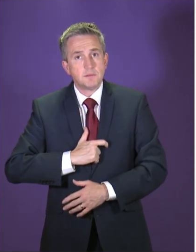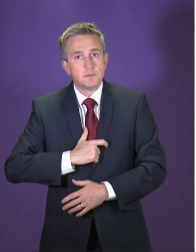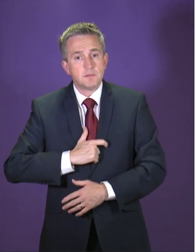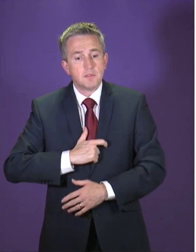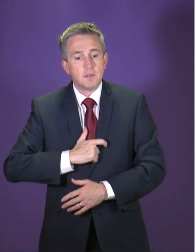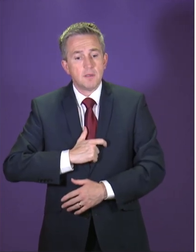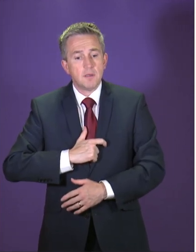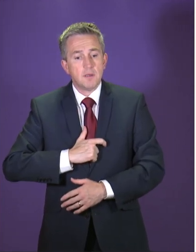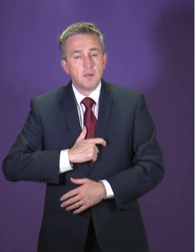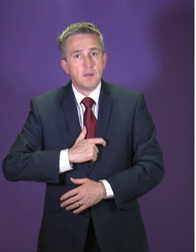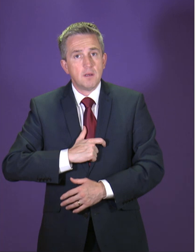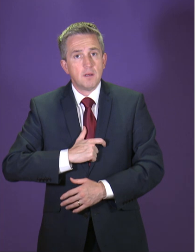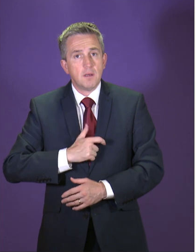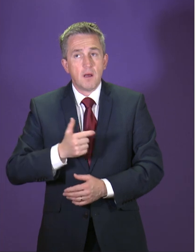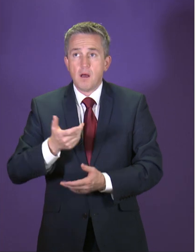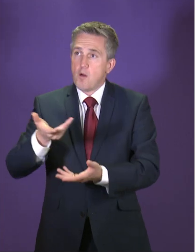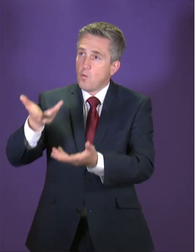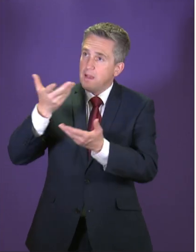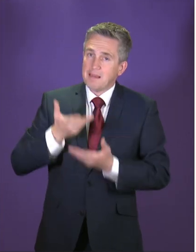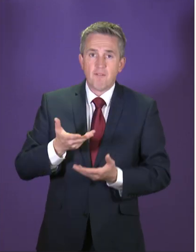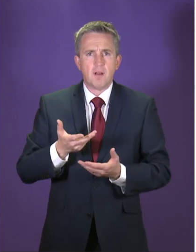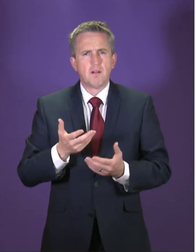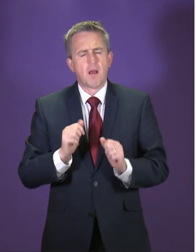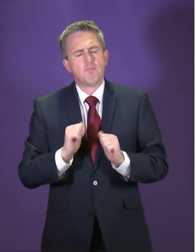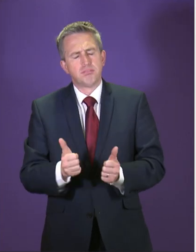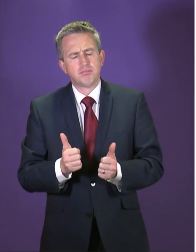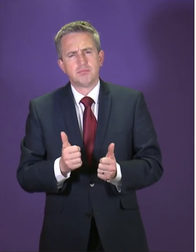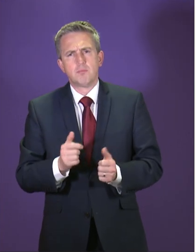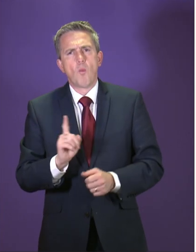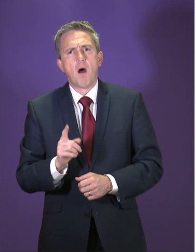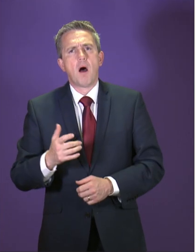the biggest gift, our life,